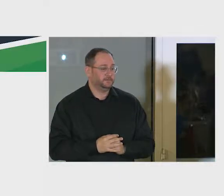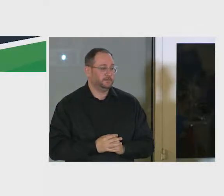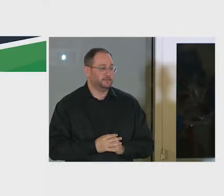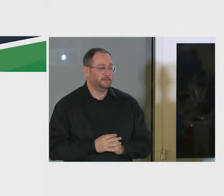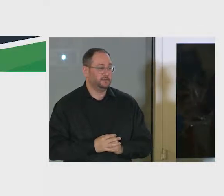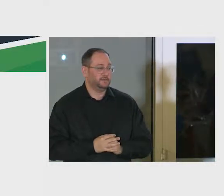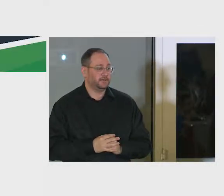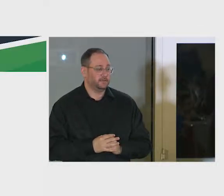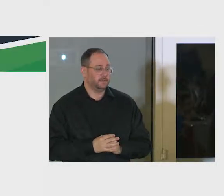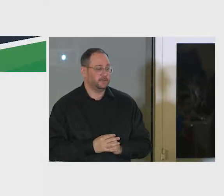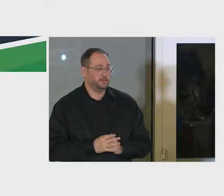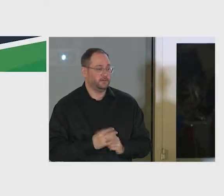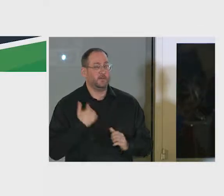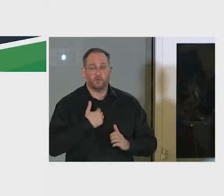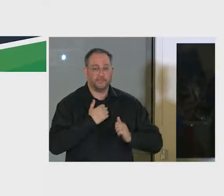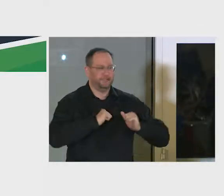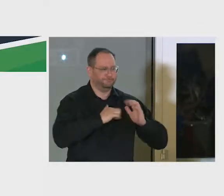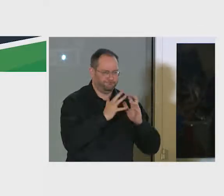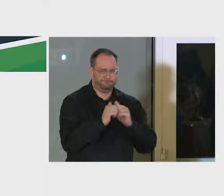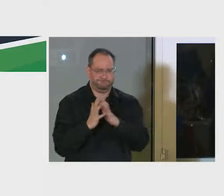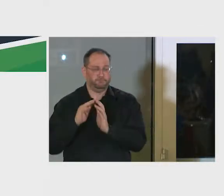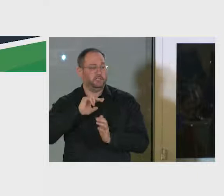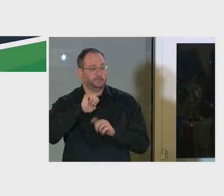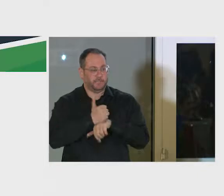do we need to make any corrections?